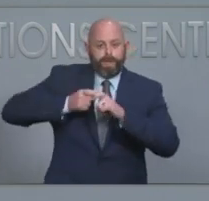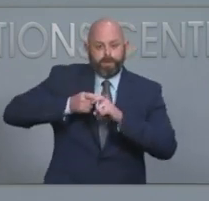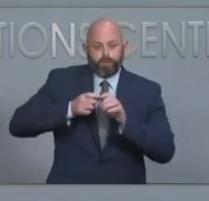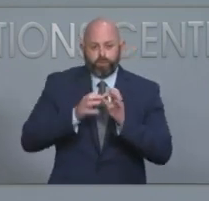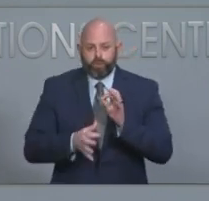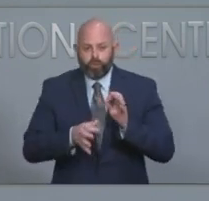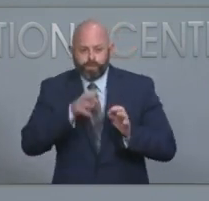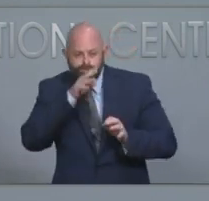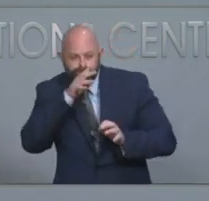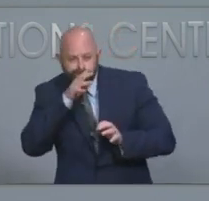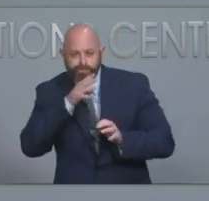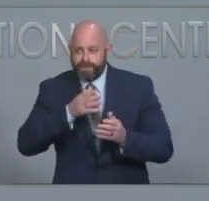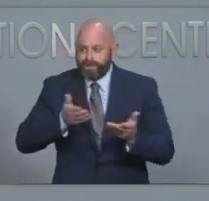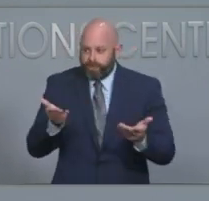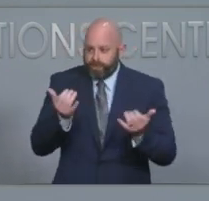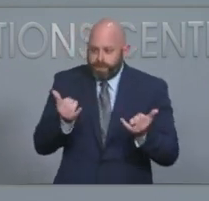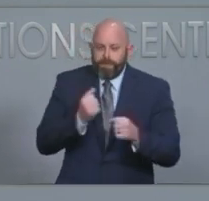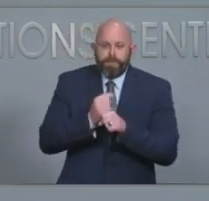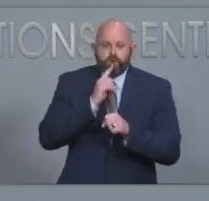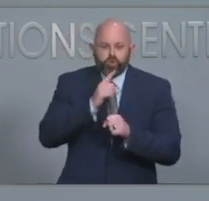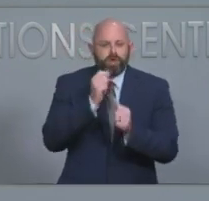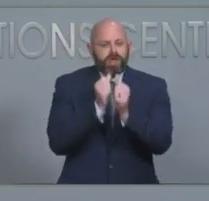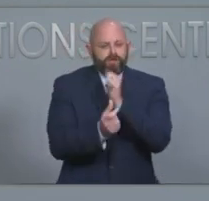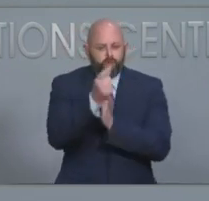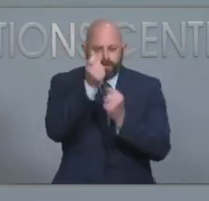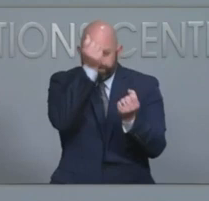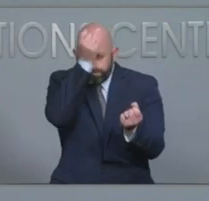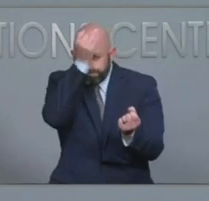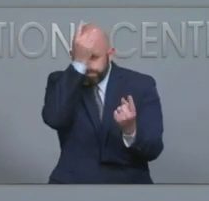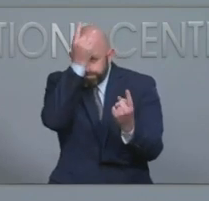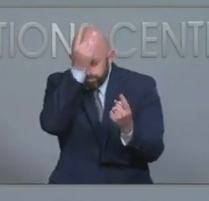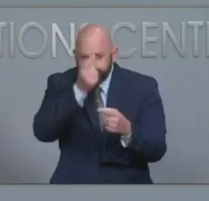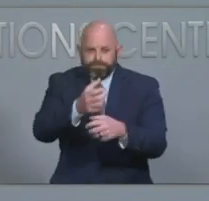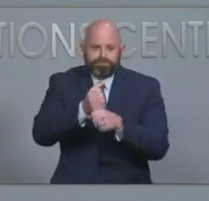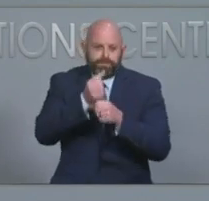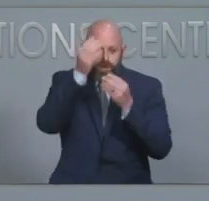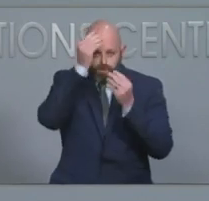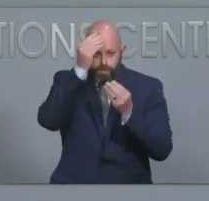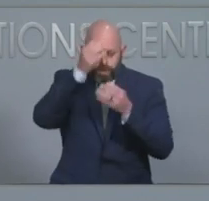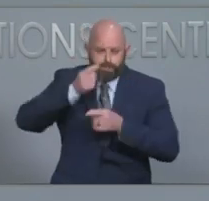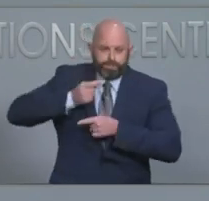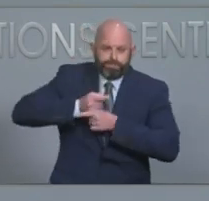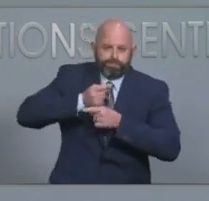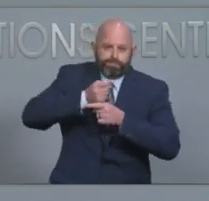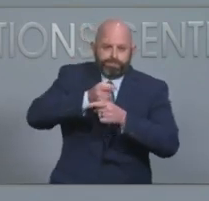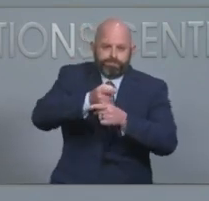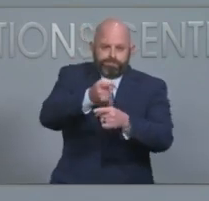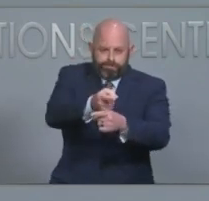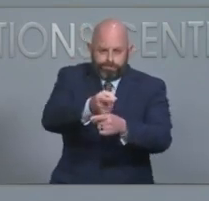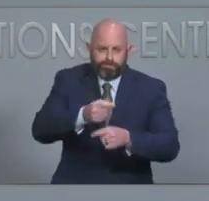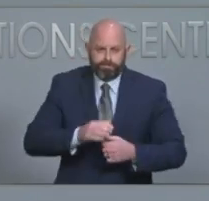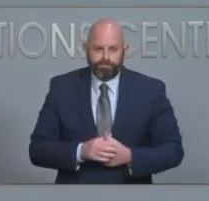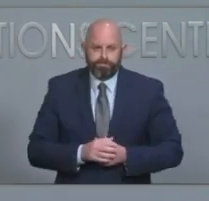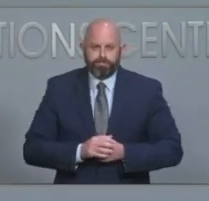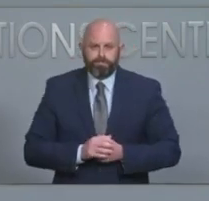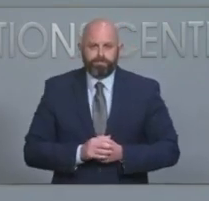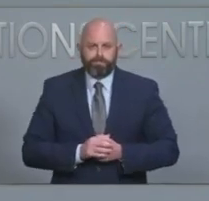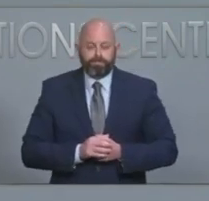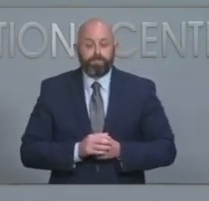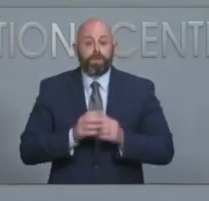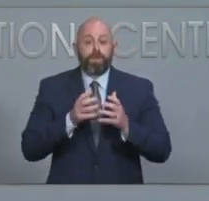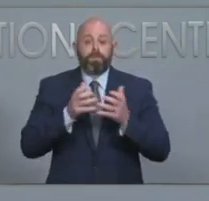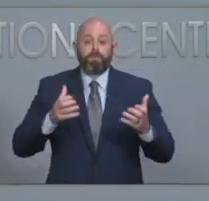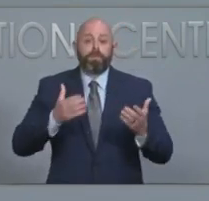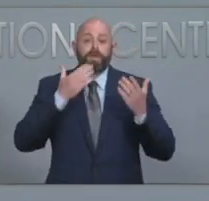interpreters who are here today to ensure all voters can receive this information. And a huge thank